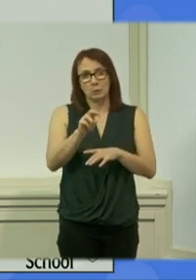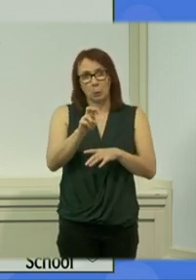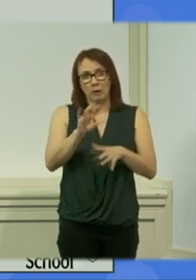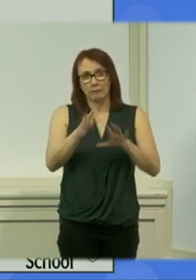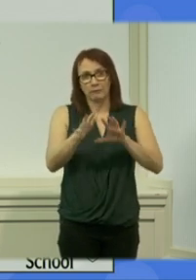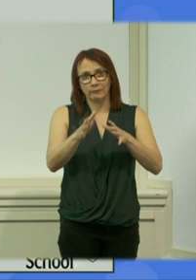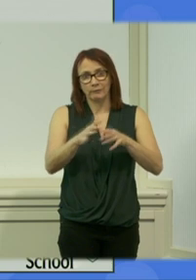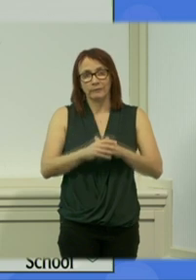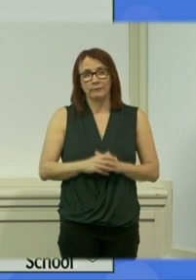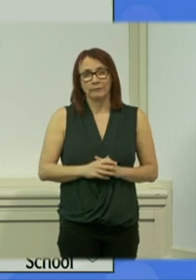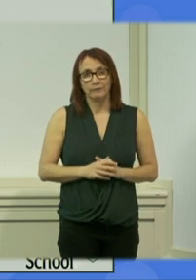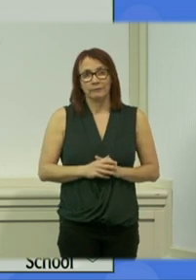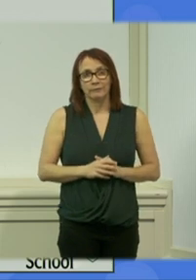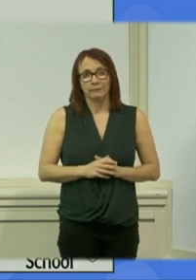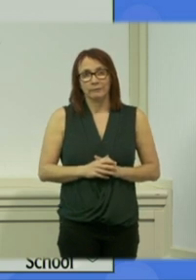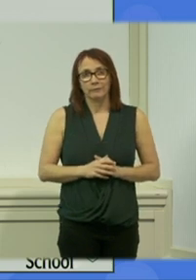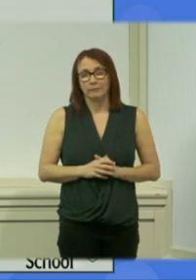thereabouts.